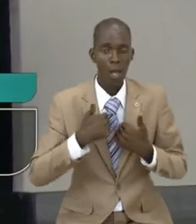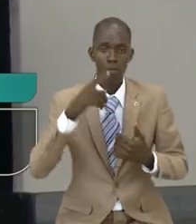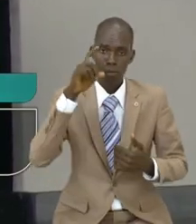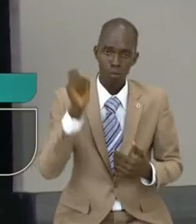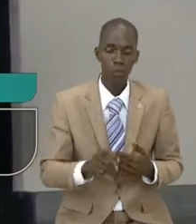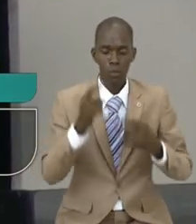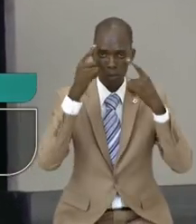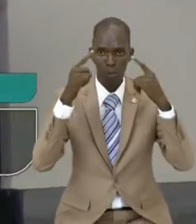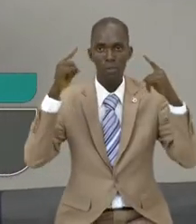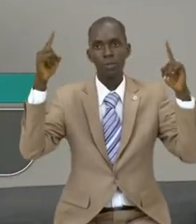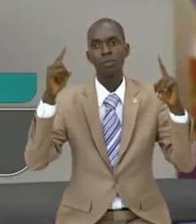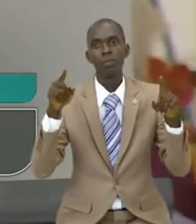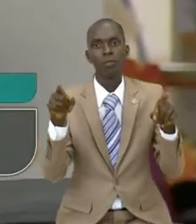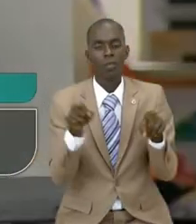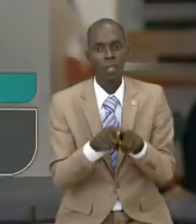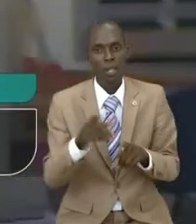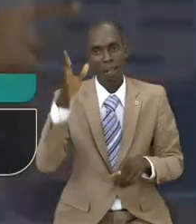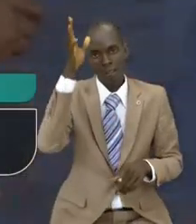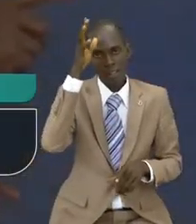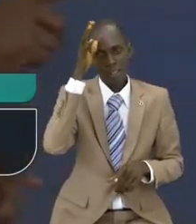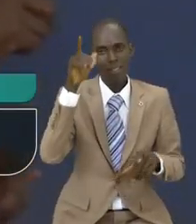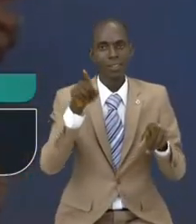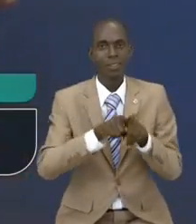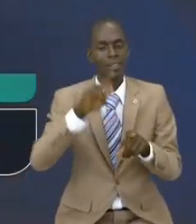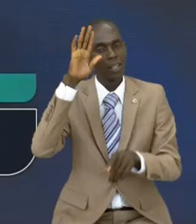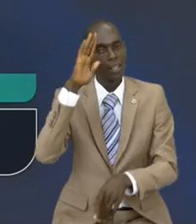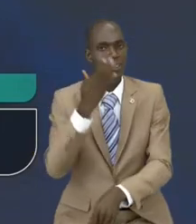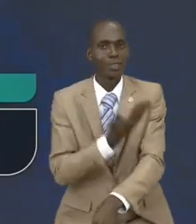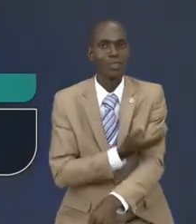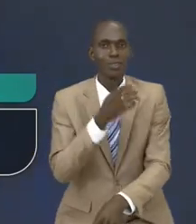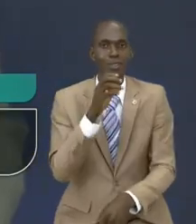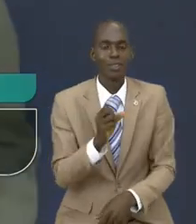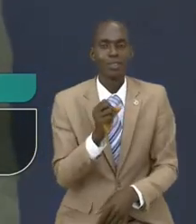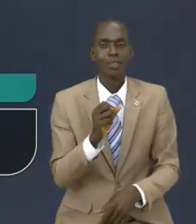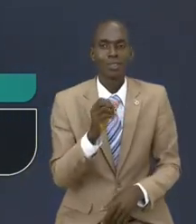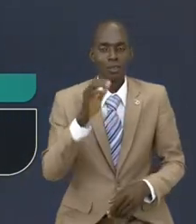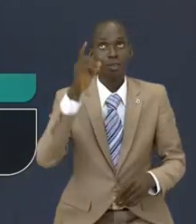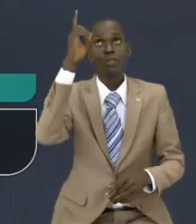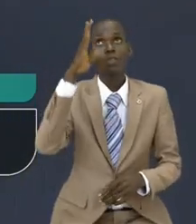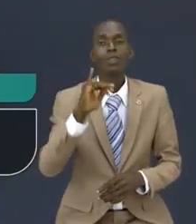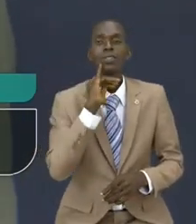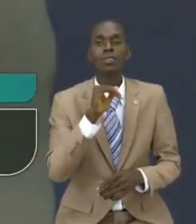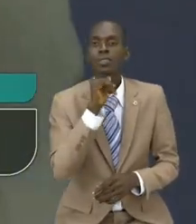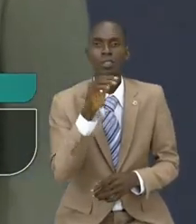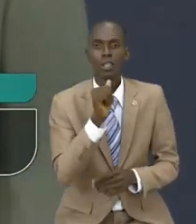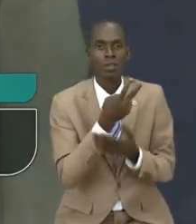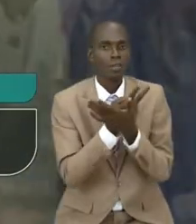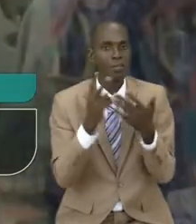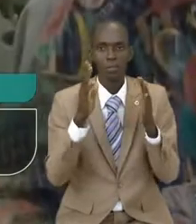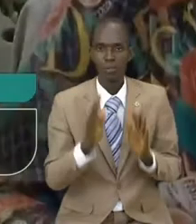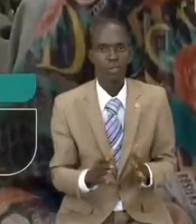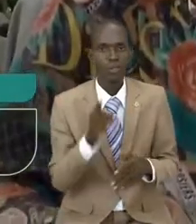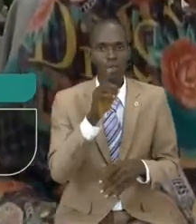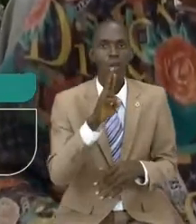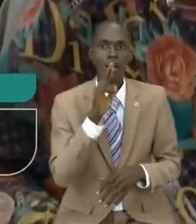succeed. Like Father, like Son, God is not a failure. You are a child